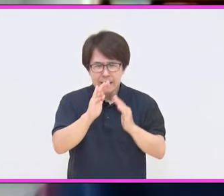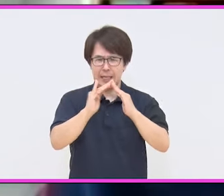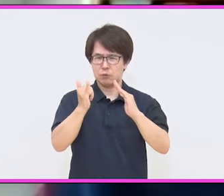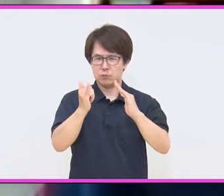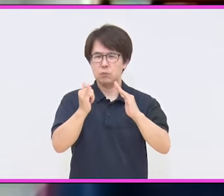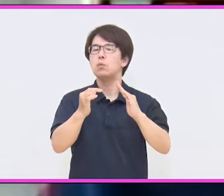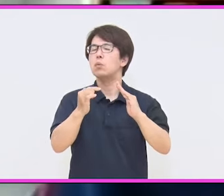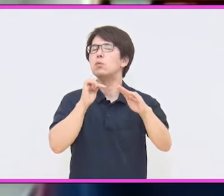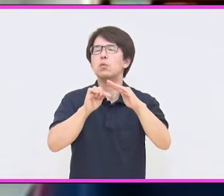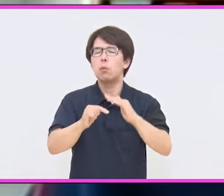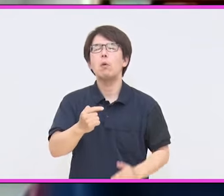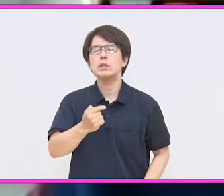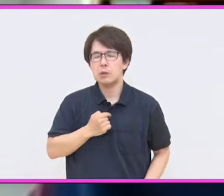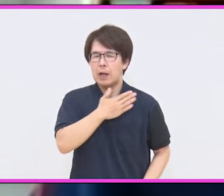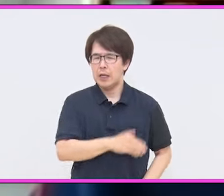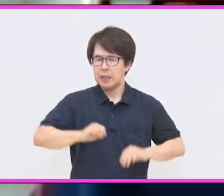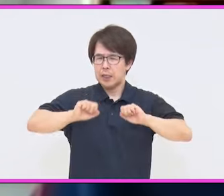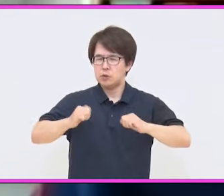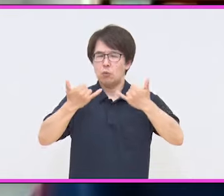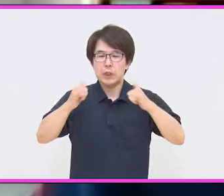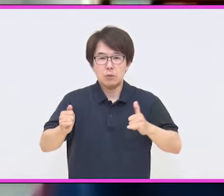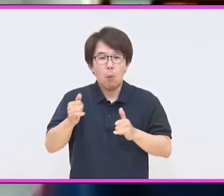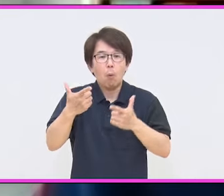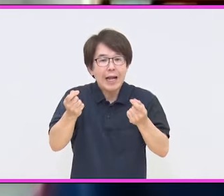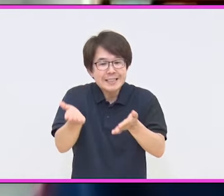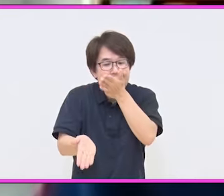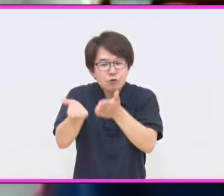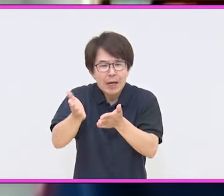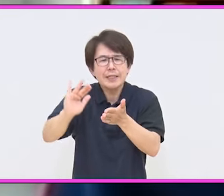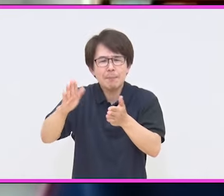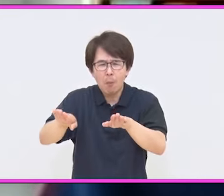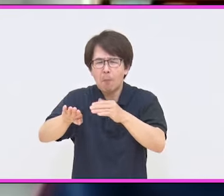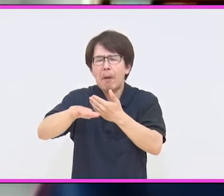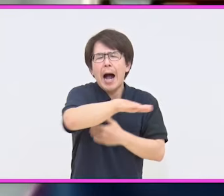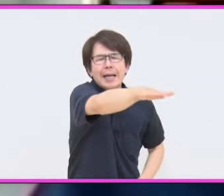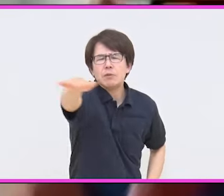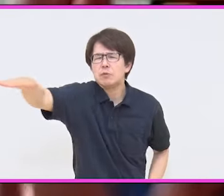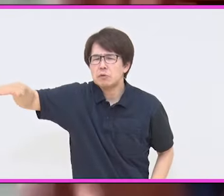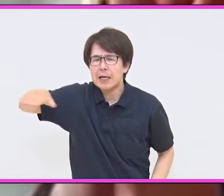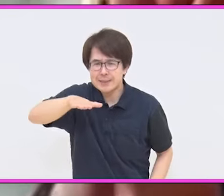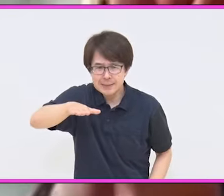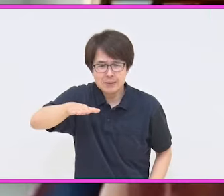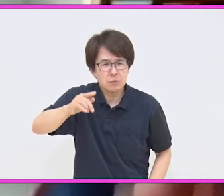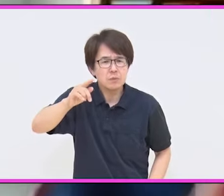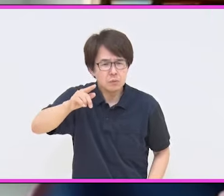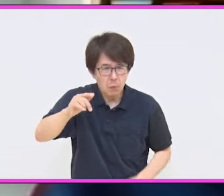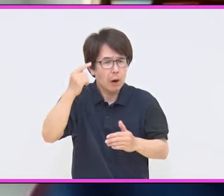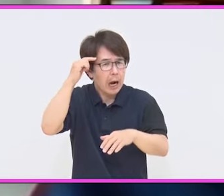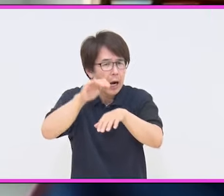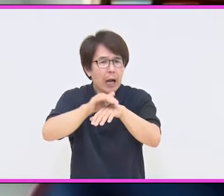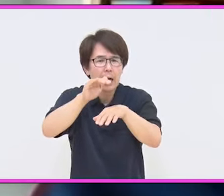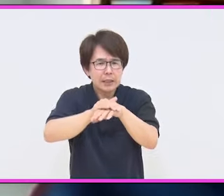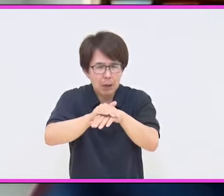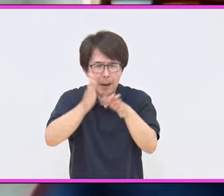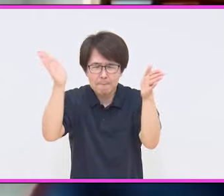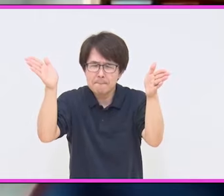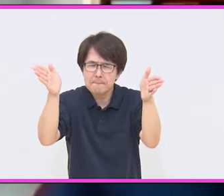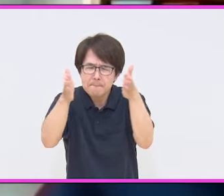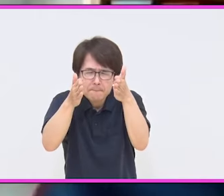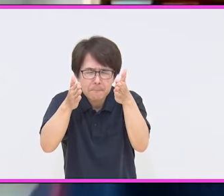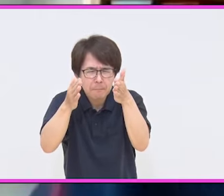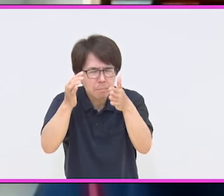anybody else. But the public had a very narrow view of things,